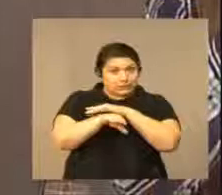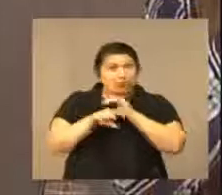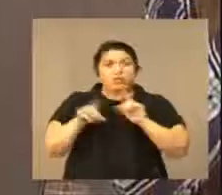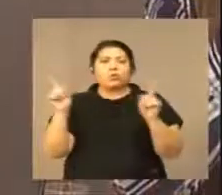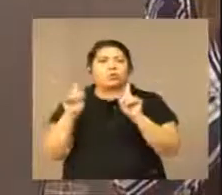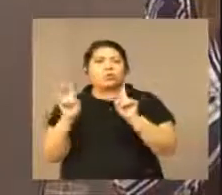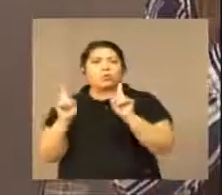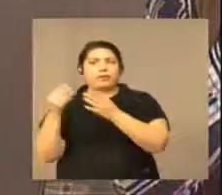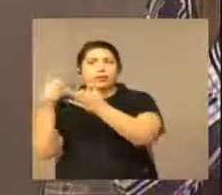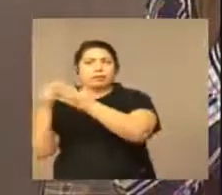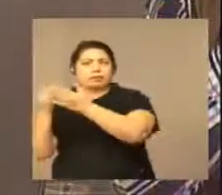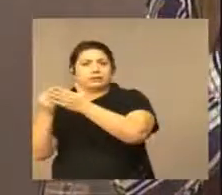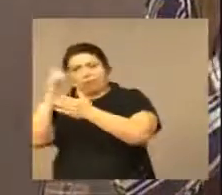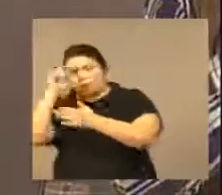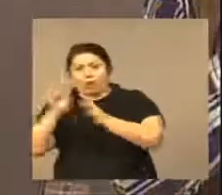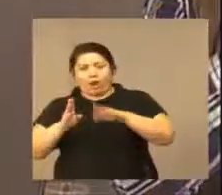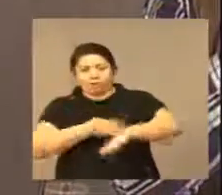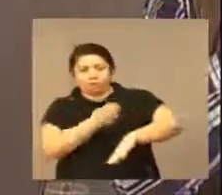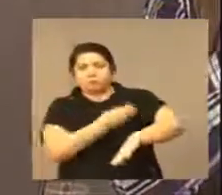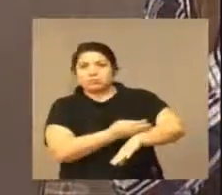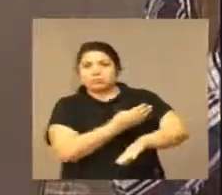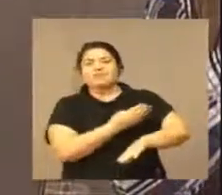regularly talked about in public,